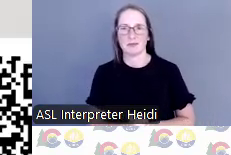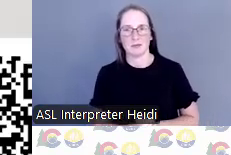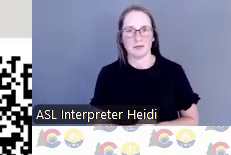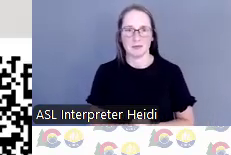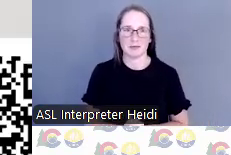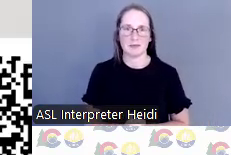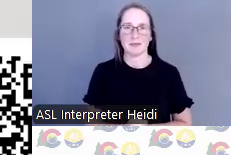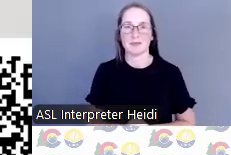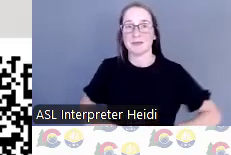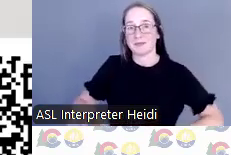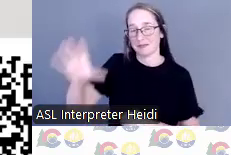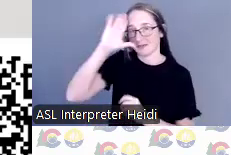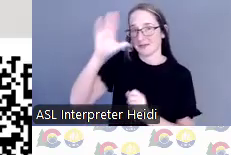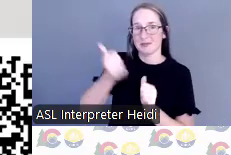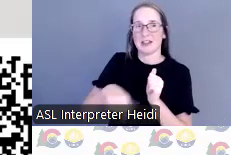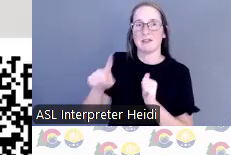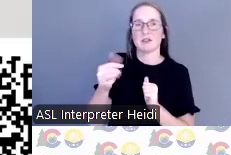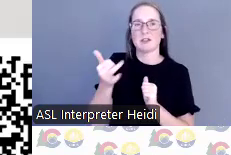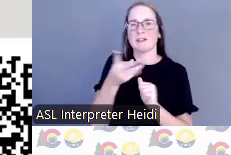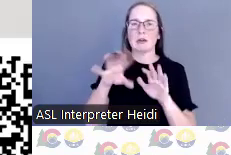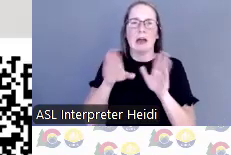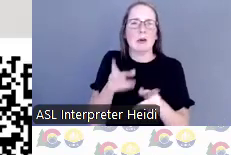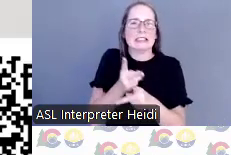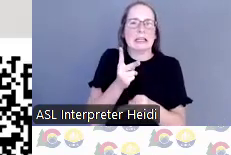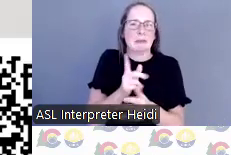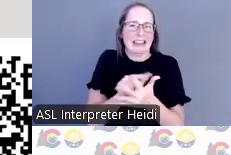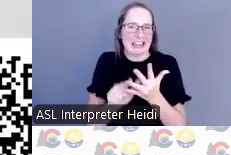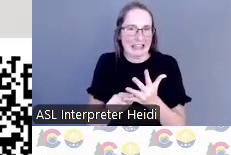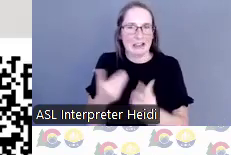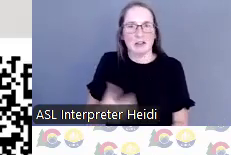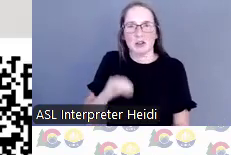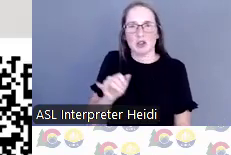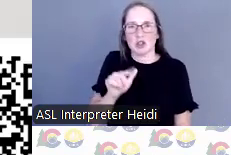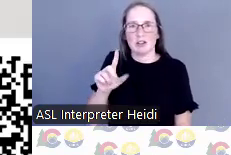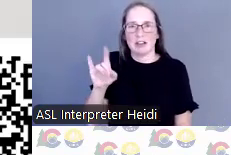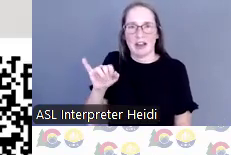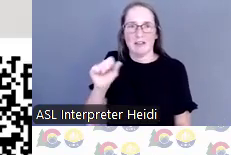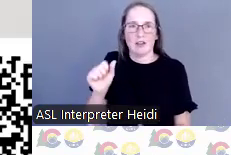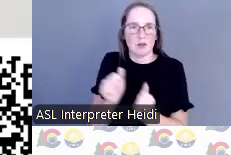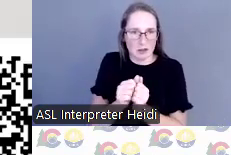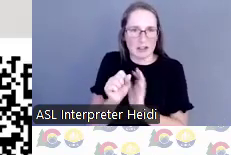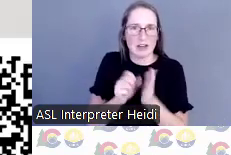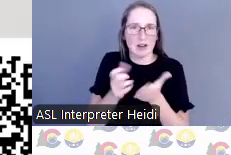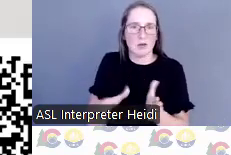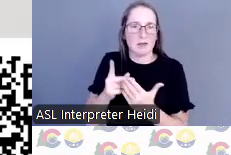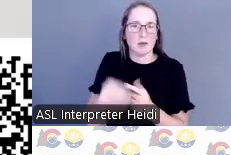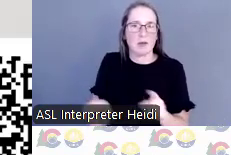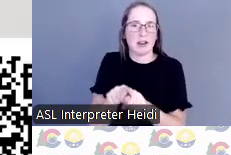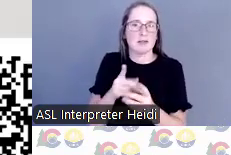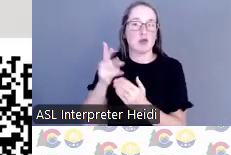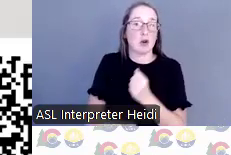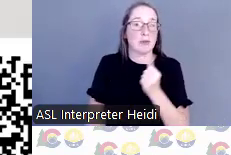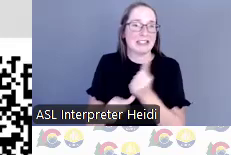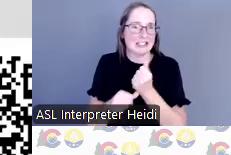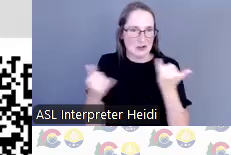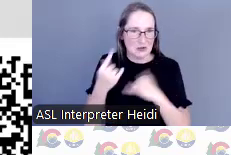Hi, everyone. Just a few housekeeping items. I'm Jill Davis. I'm with Statewide Programs as a program assistant.